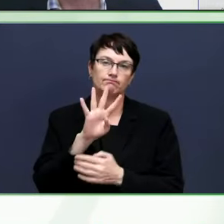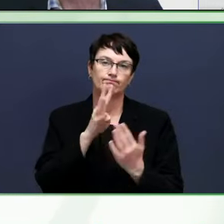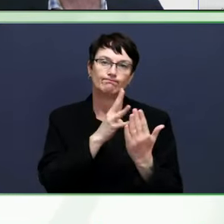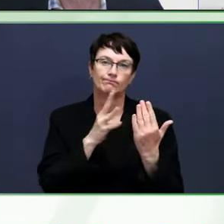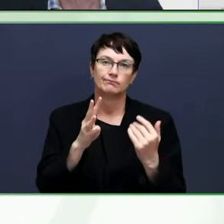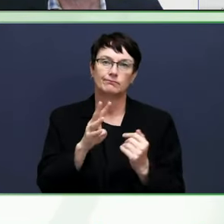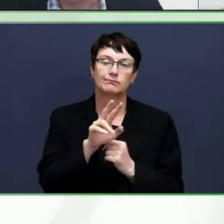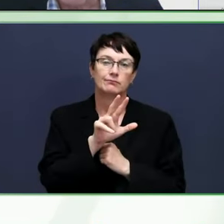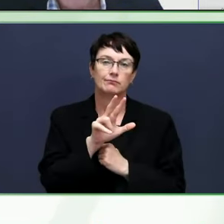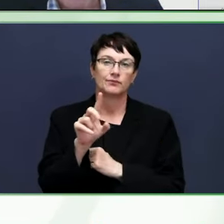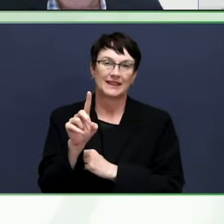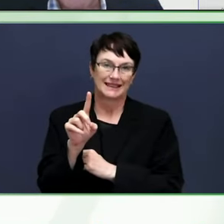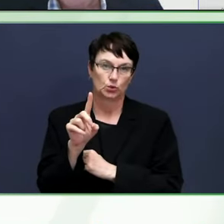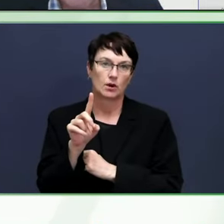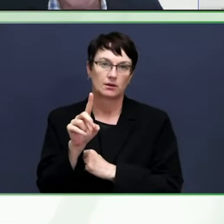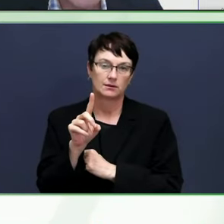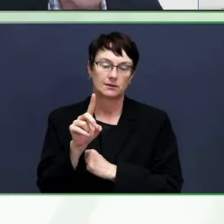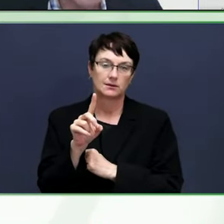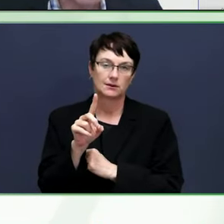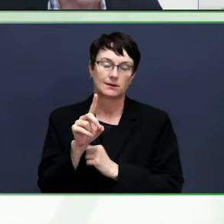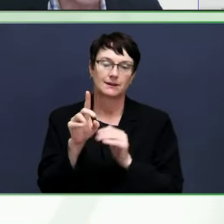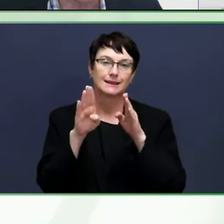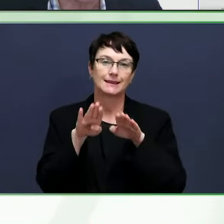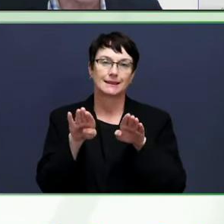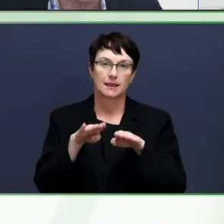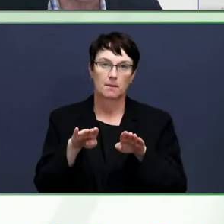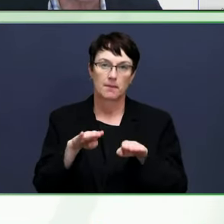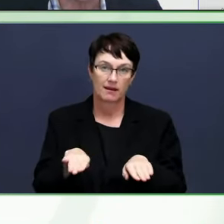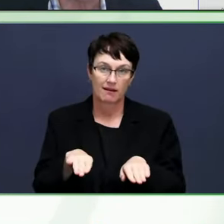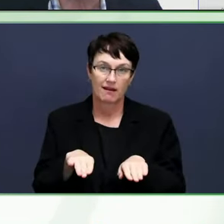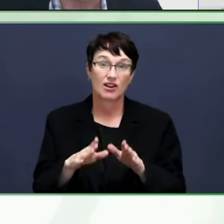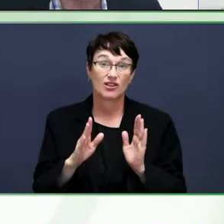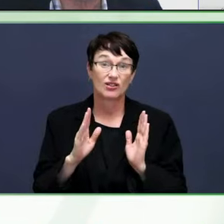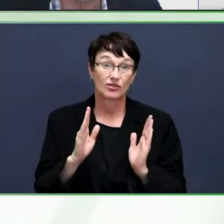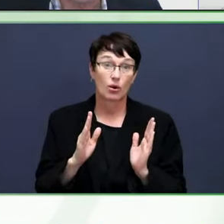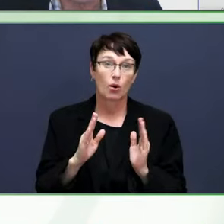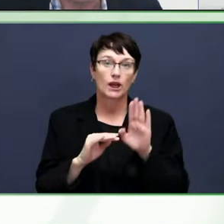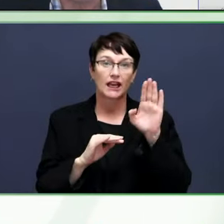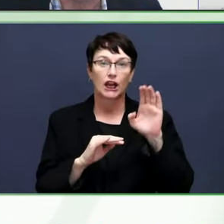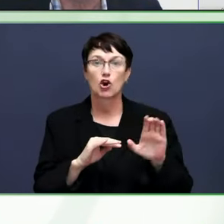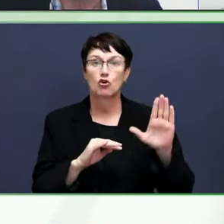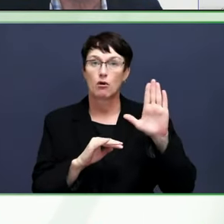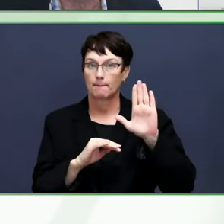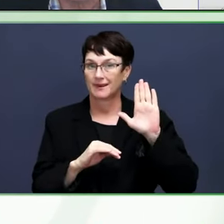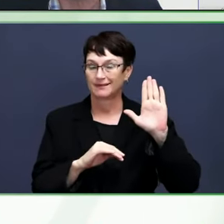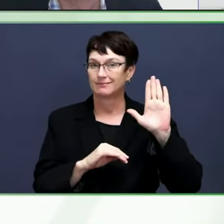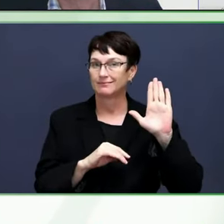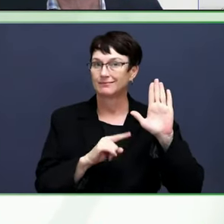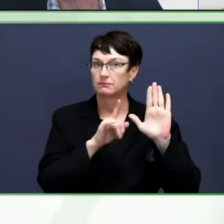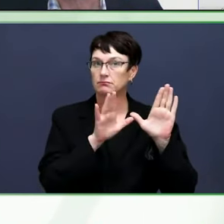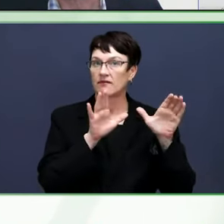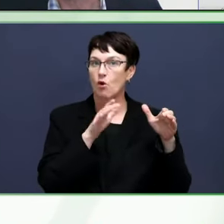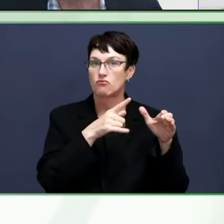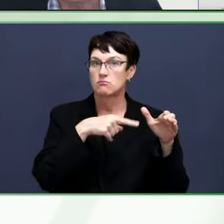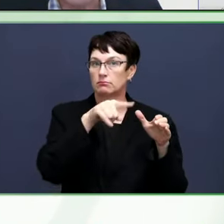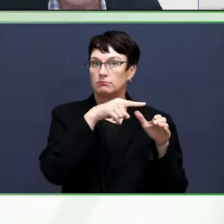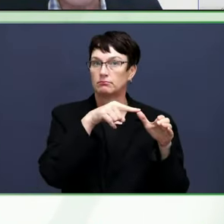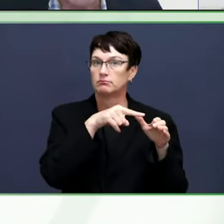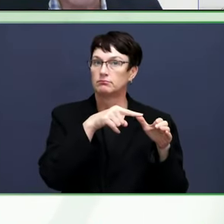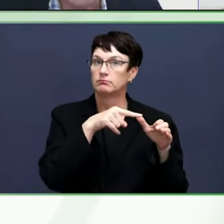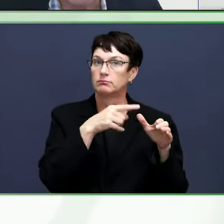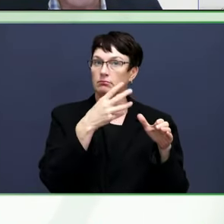hand, September 2024, we'll see the start of the Inclusive Education Plan, funded with